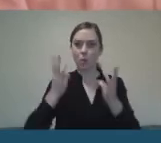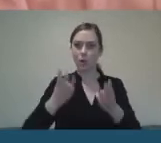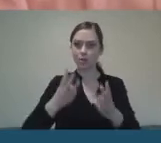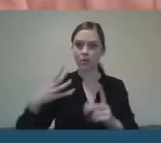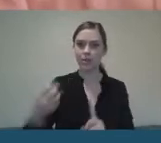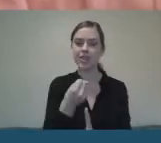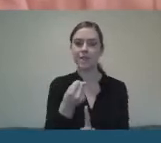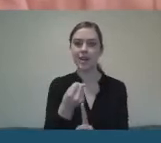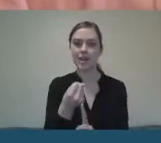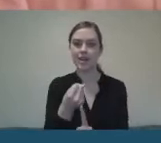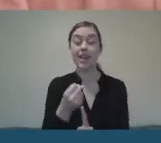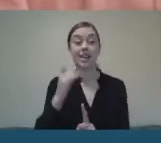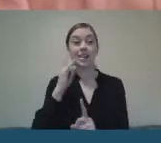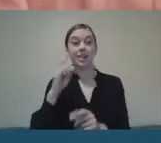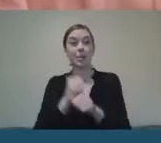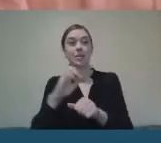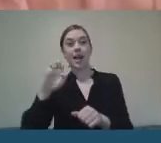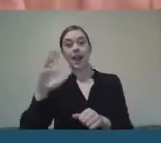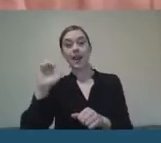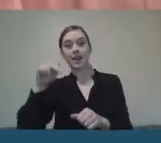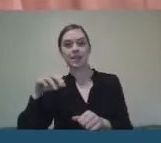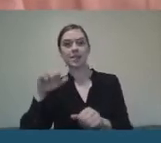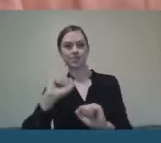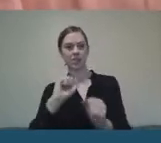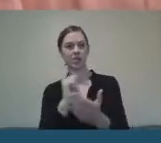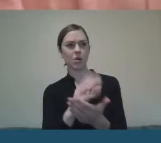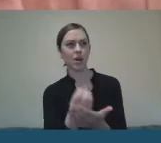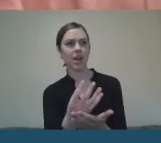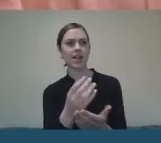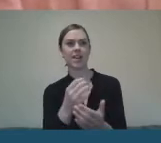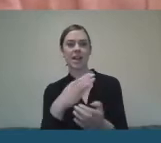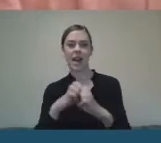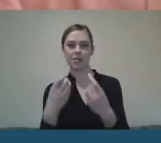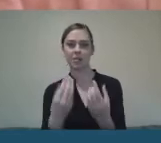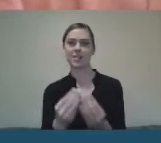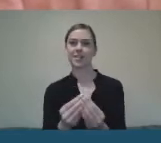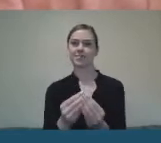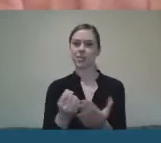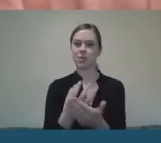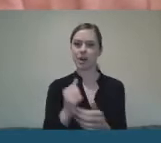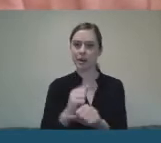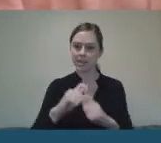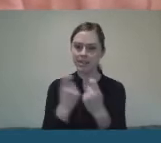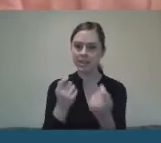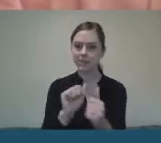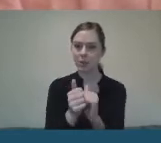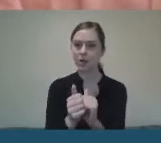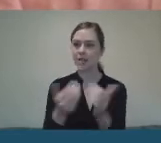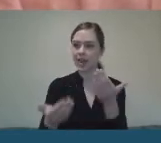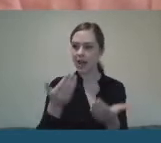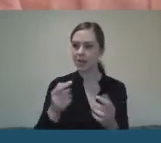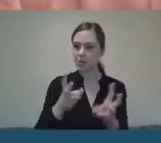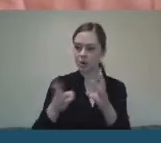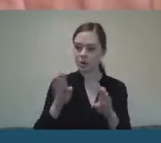kind of Ellen's story, hearing, you know, everyone else kind of talk about how they've kind of changed their sport and, you know, how they're kind of working with people